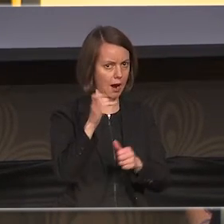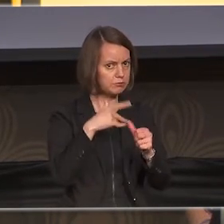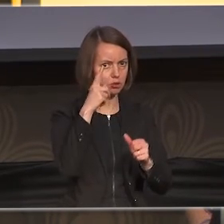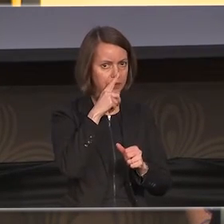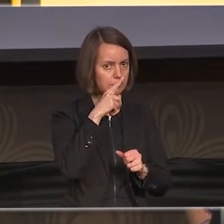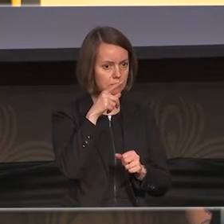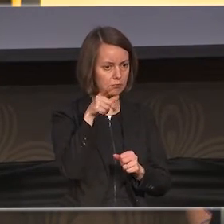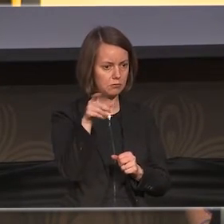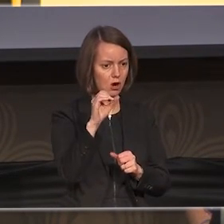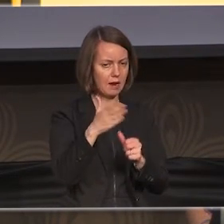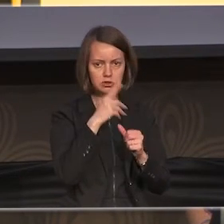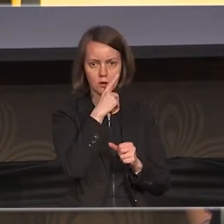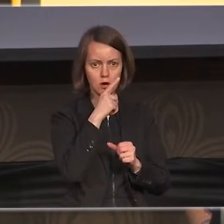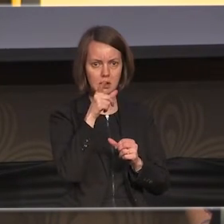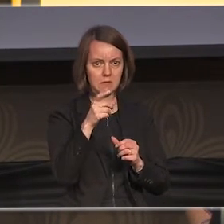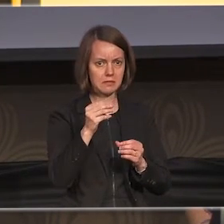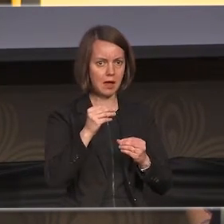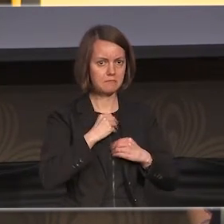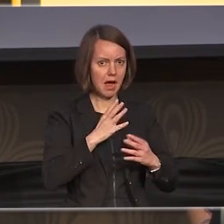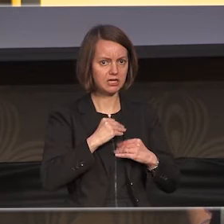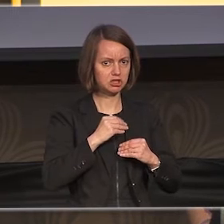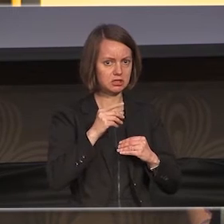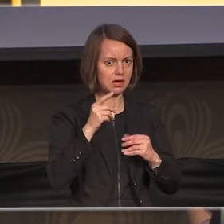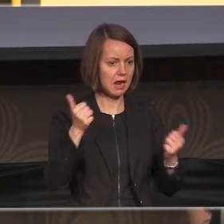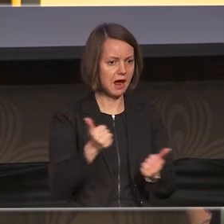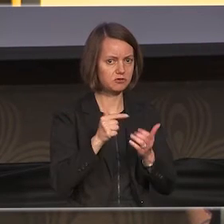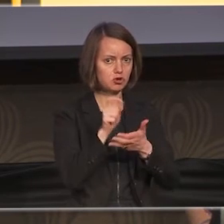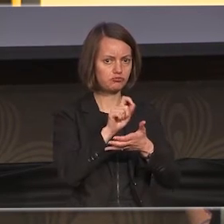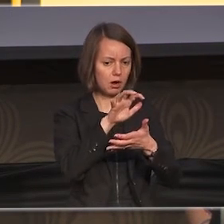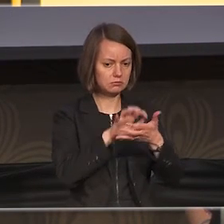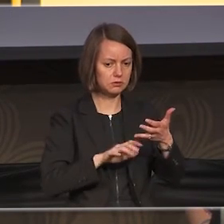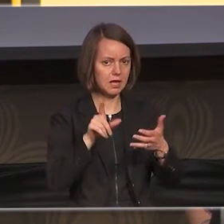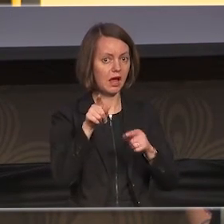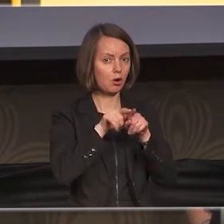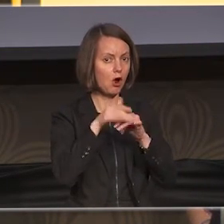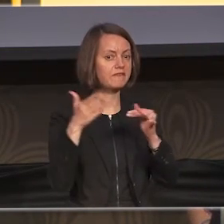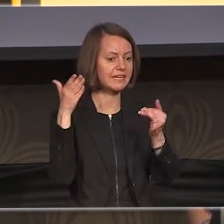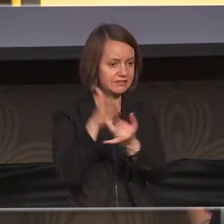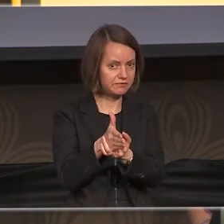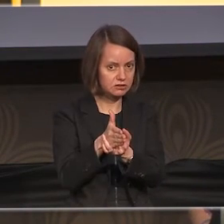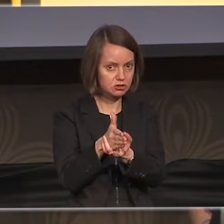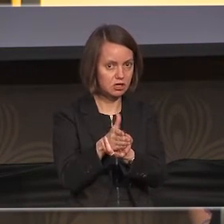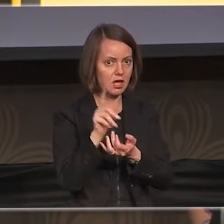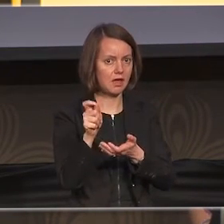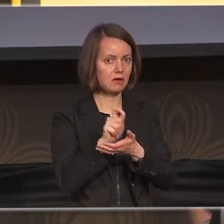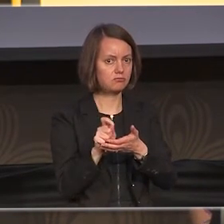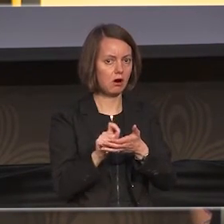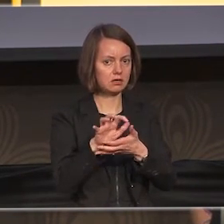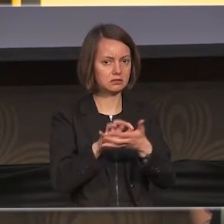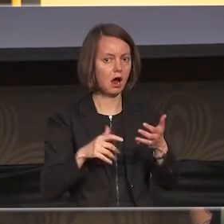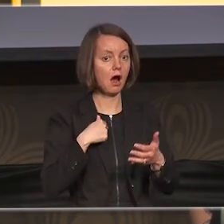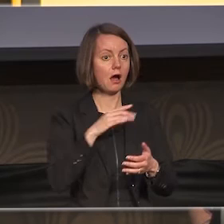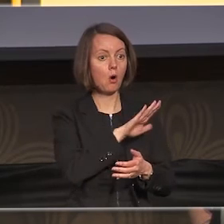passionate enough to sit down and write a speech, having learned about the intervention. I believe all writers have